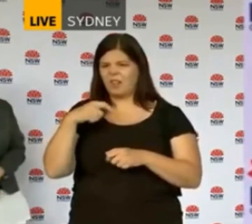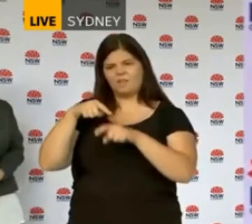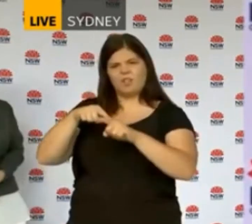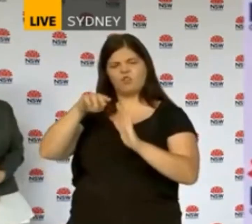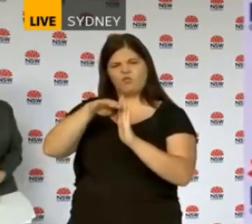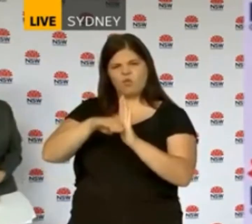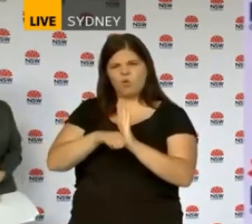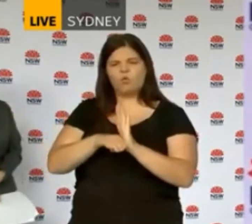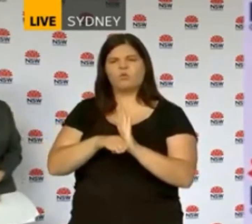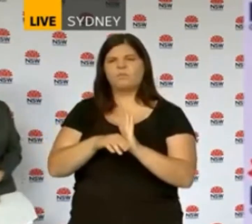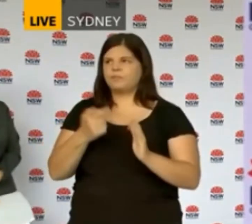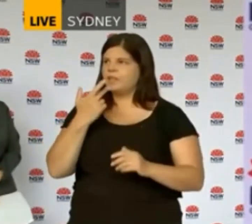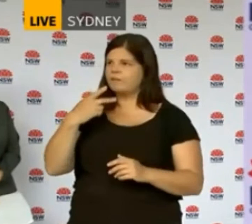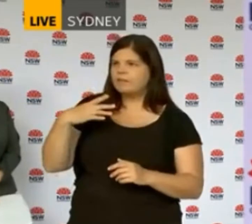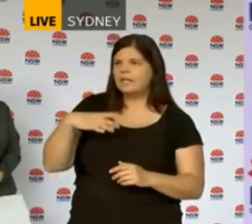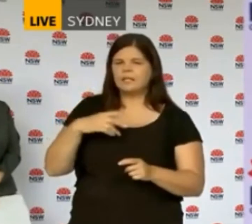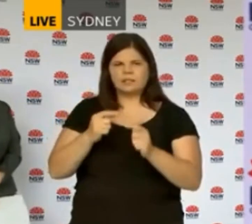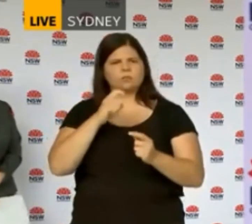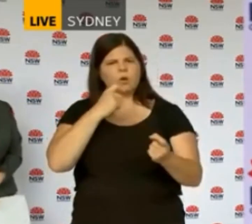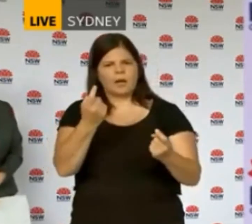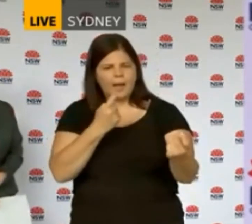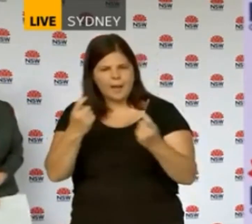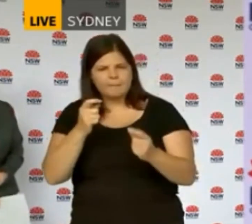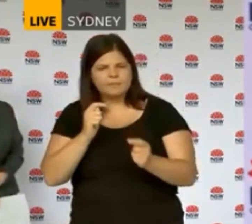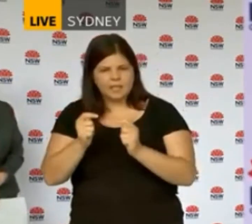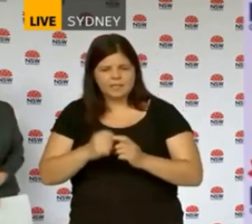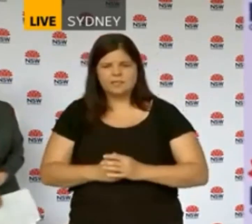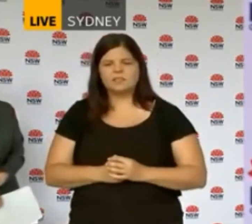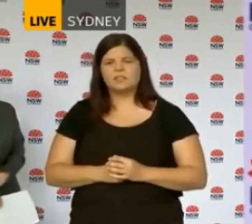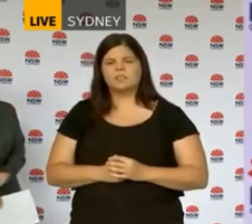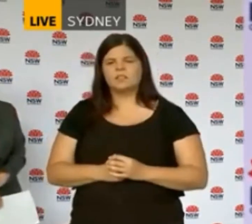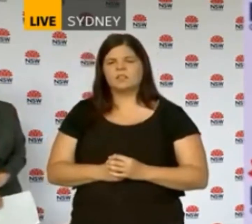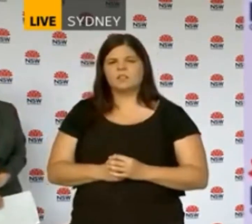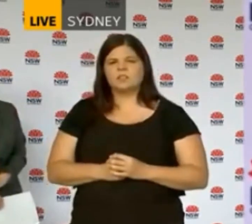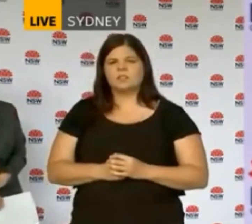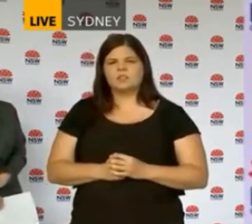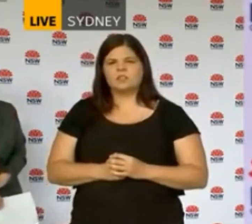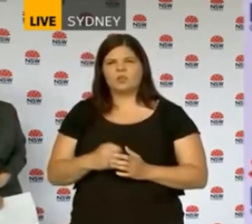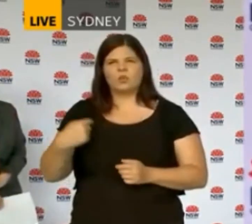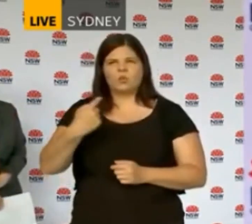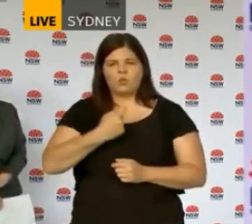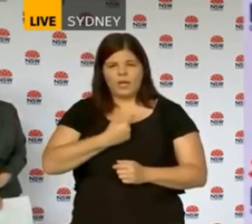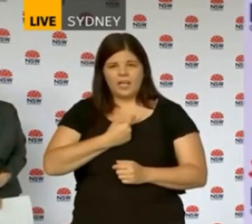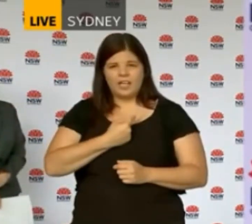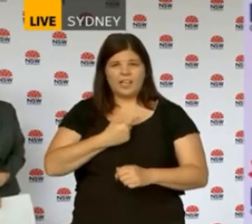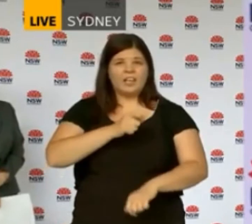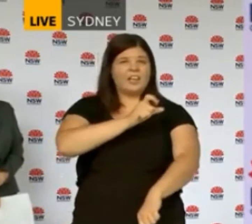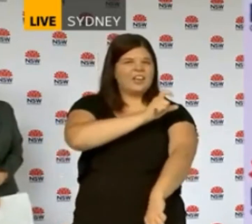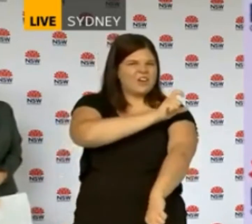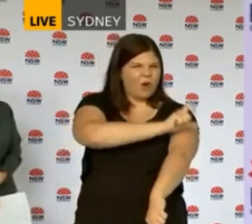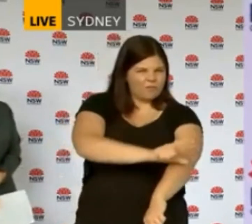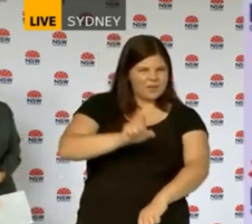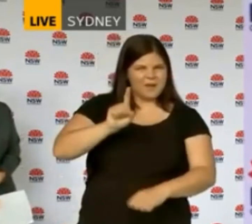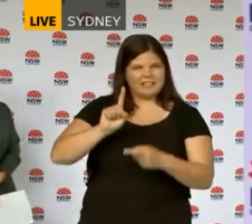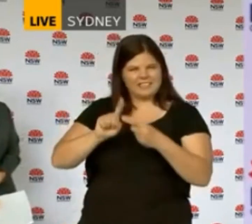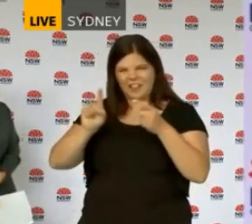the Northern Beaches, then we can, with confidence and reservations, confidence and some